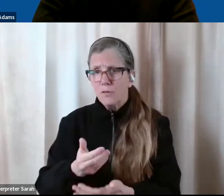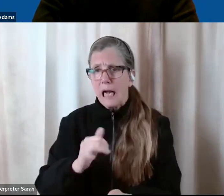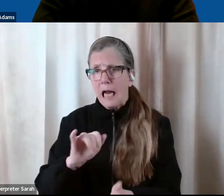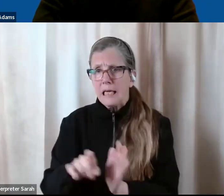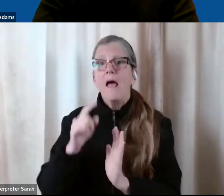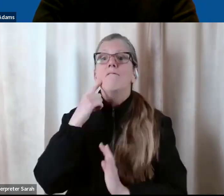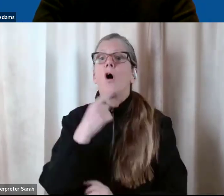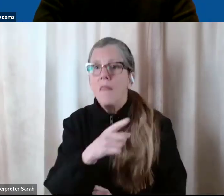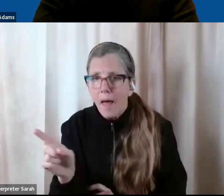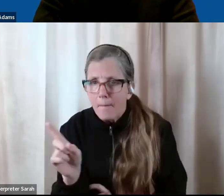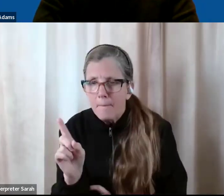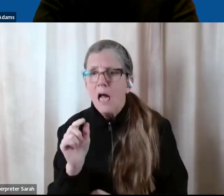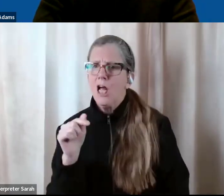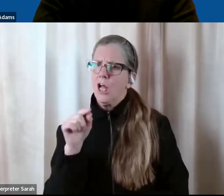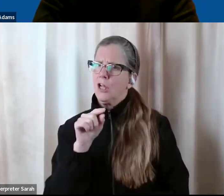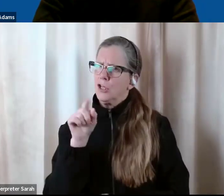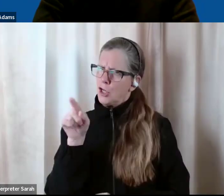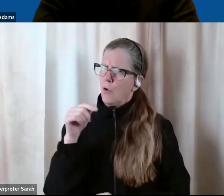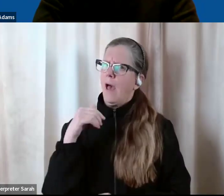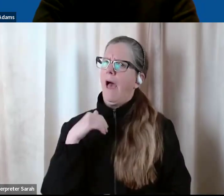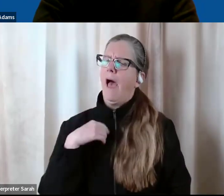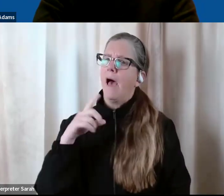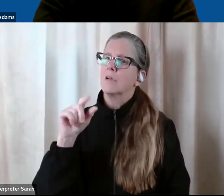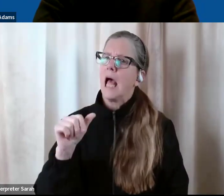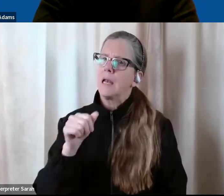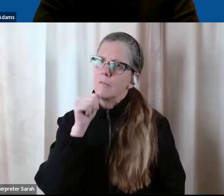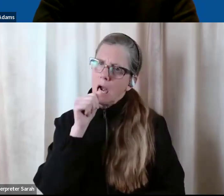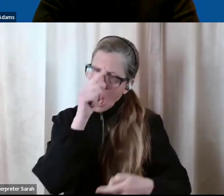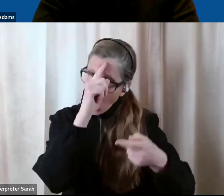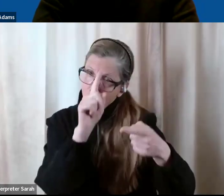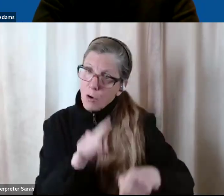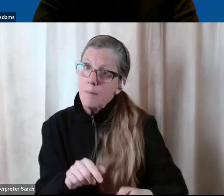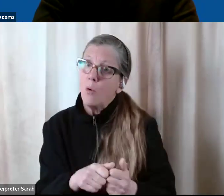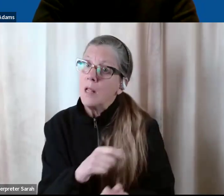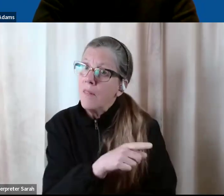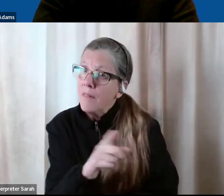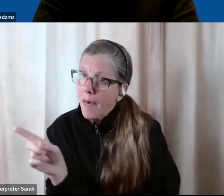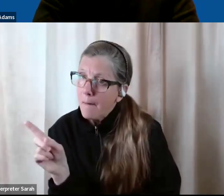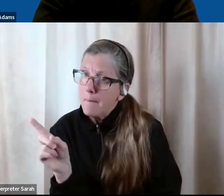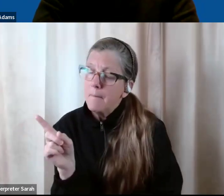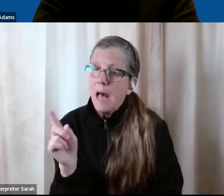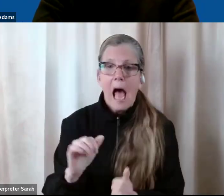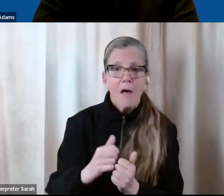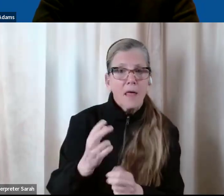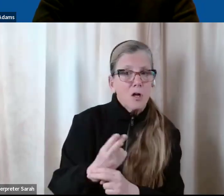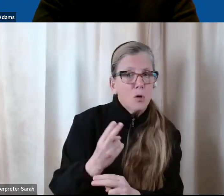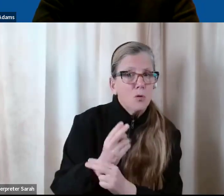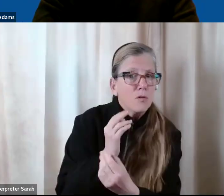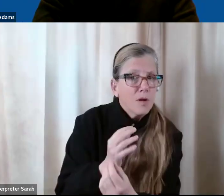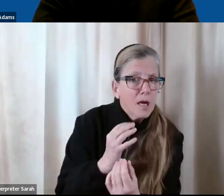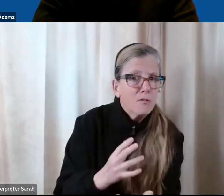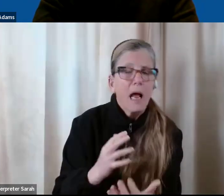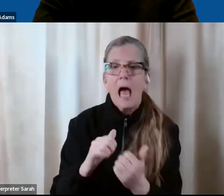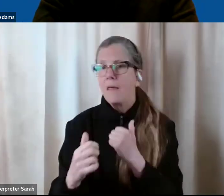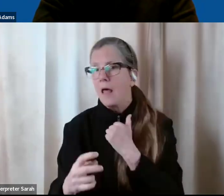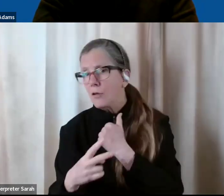do you have a data privacy agreement with them and how they will use and store and timeliness and their usage